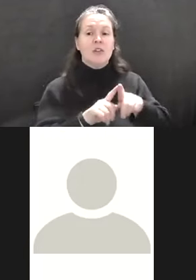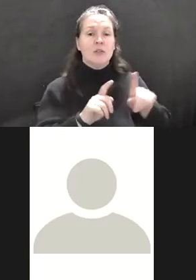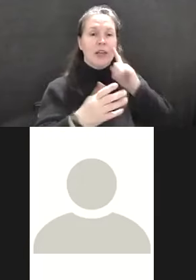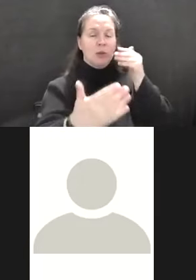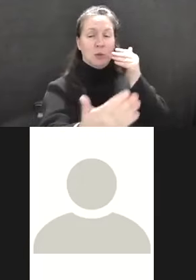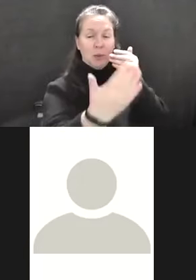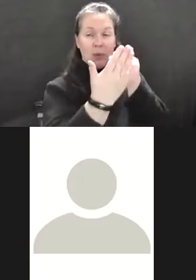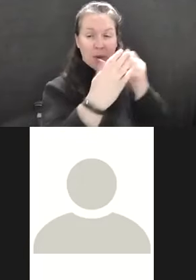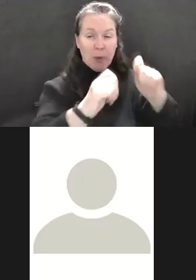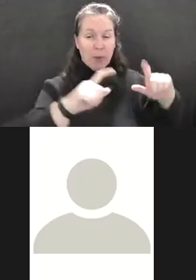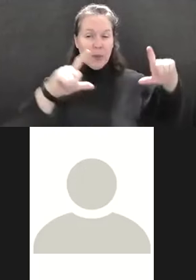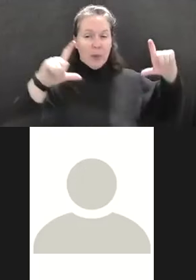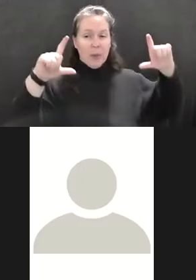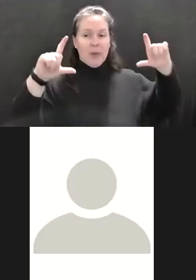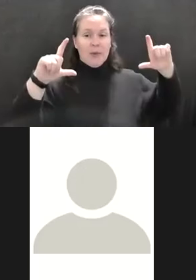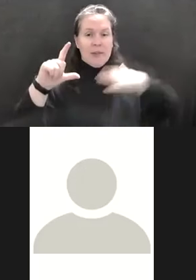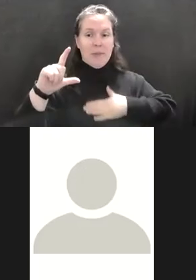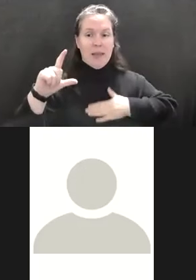a bit? That would be great.